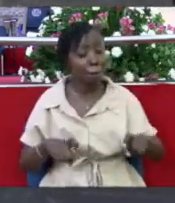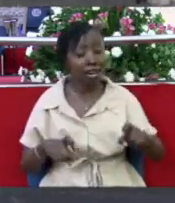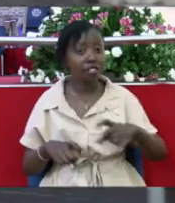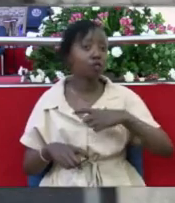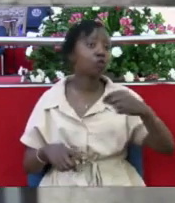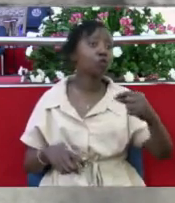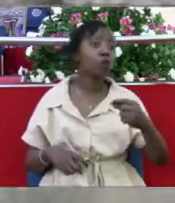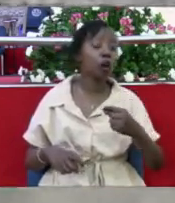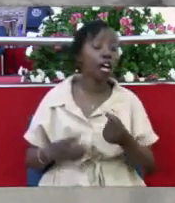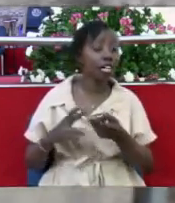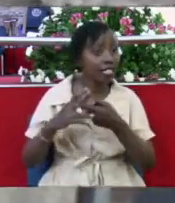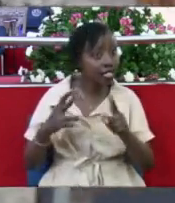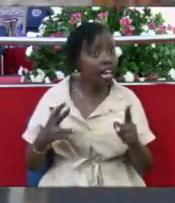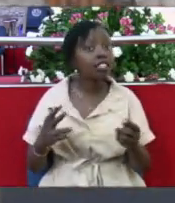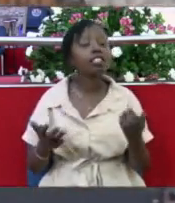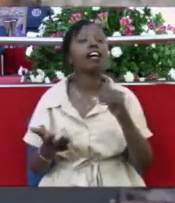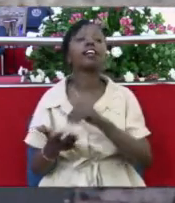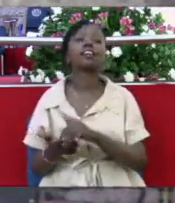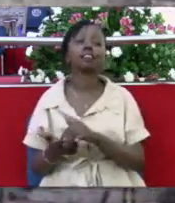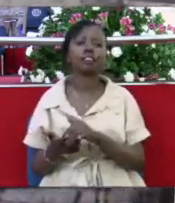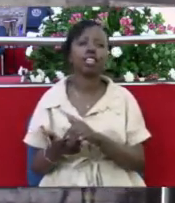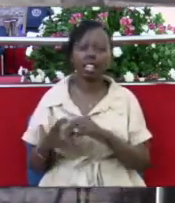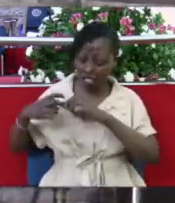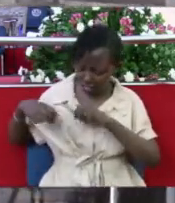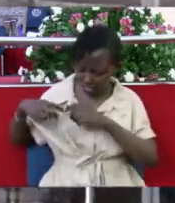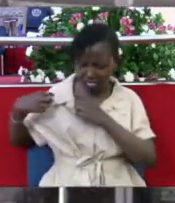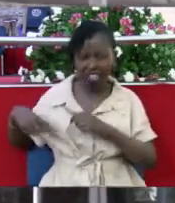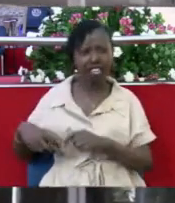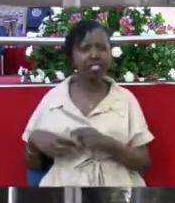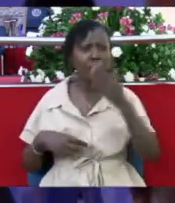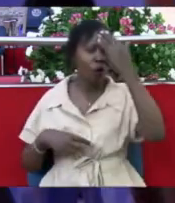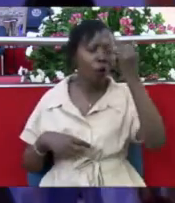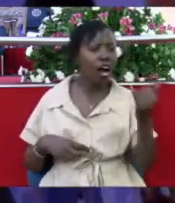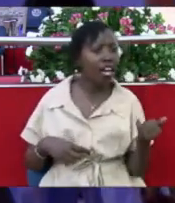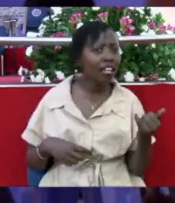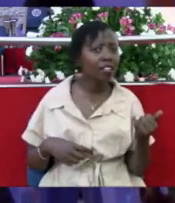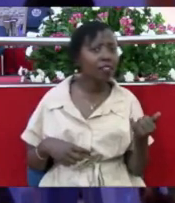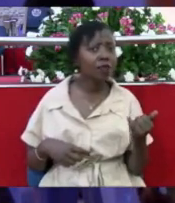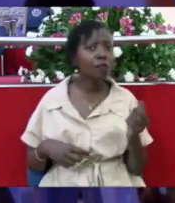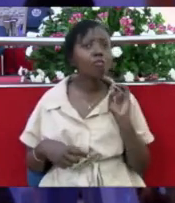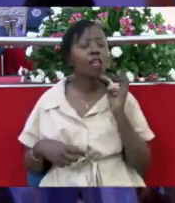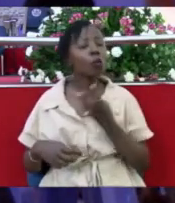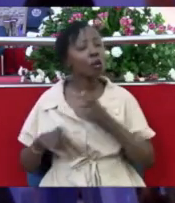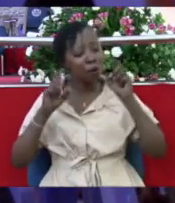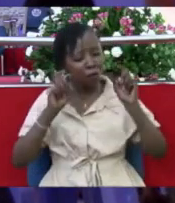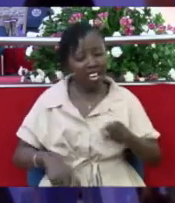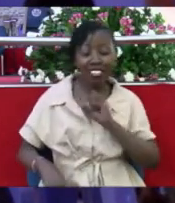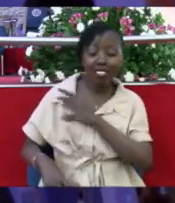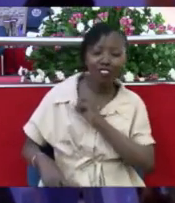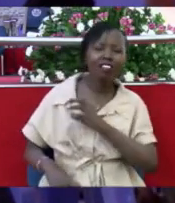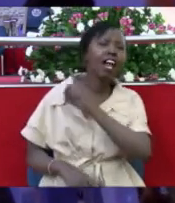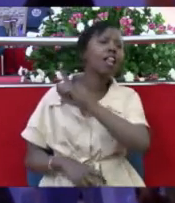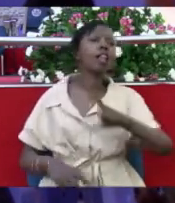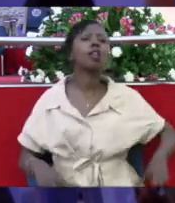You need to go and restart. Unahitaji kwenda kuanza. Because our requirement is to fear the Lord. Kwa sababu tunahitaji sisi. And